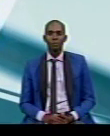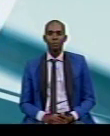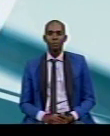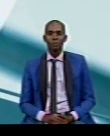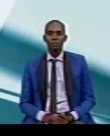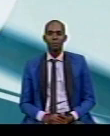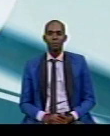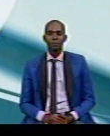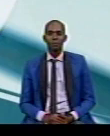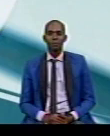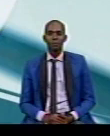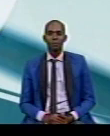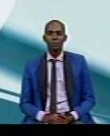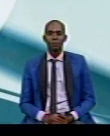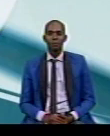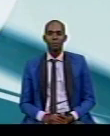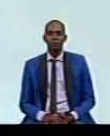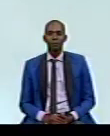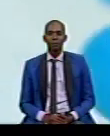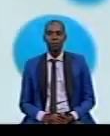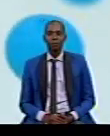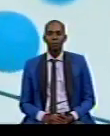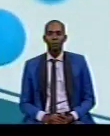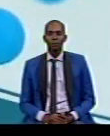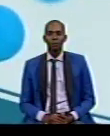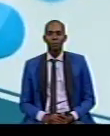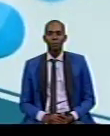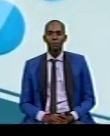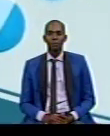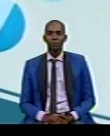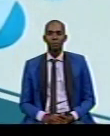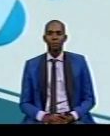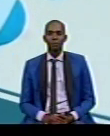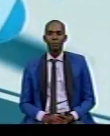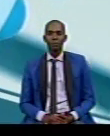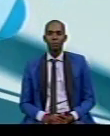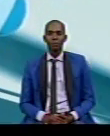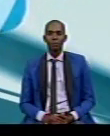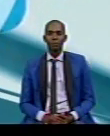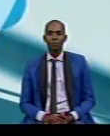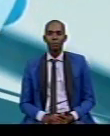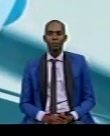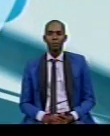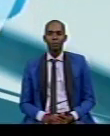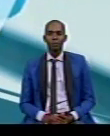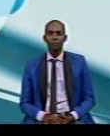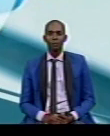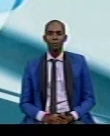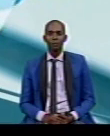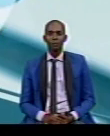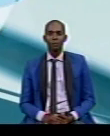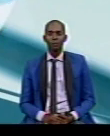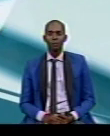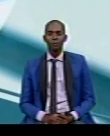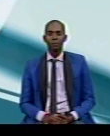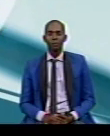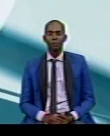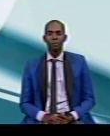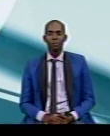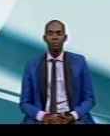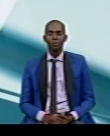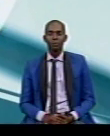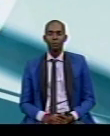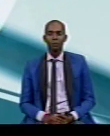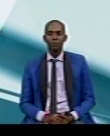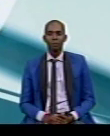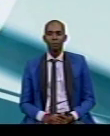your compassion. We thank you, Lord, for what you want to do in every life that turns